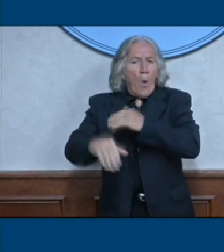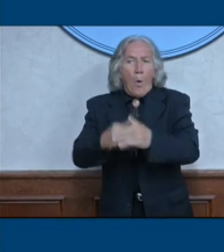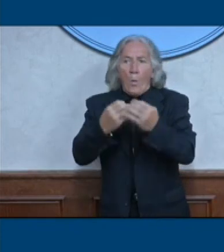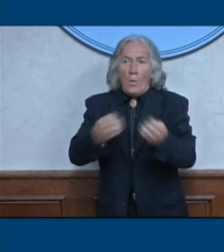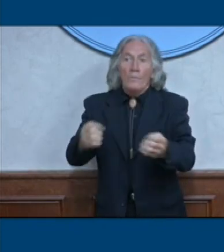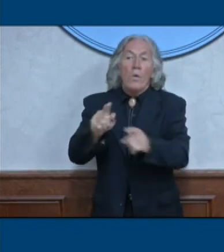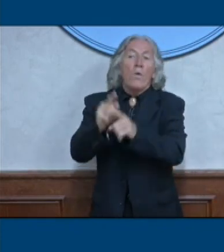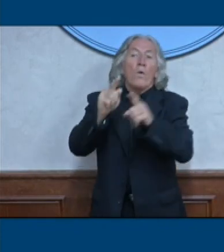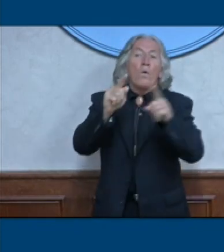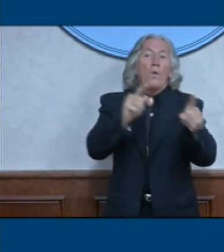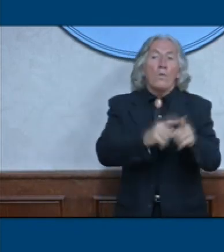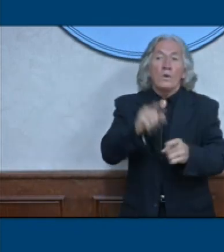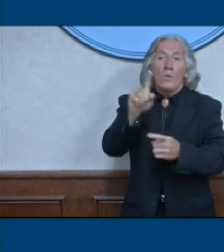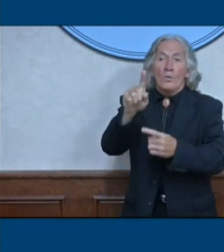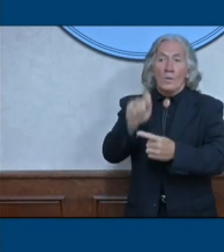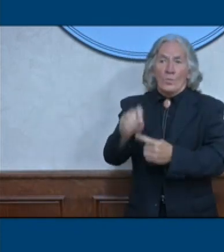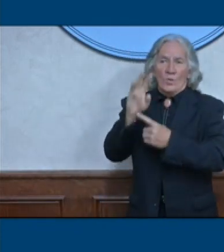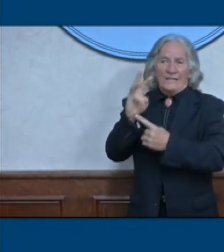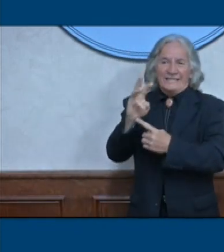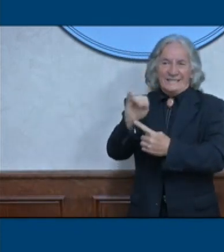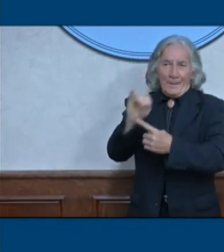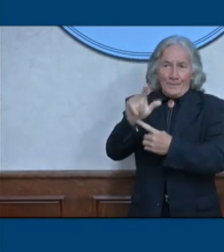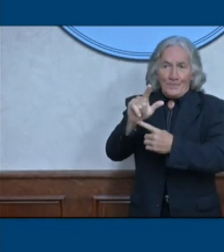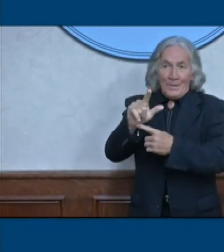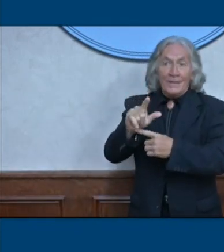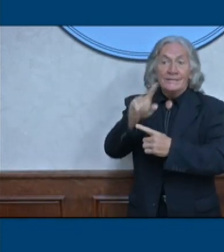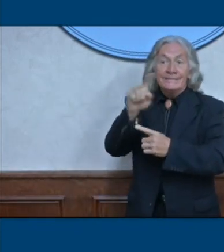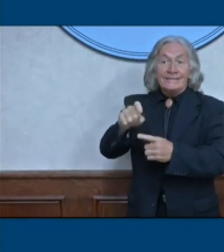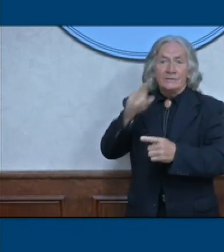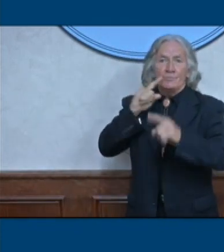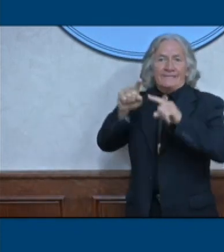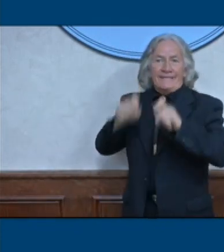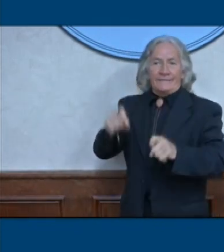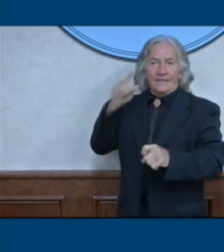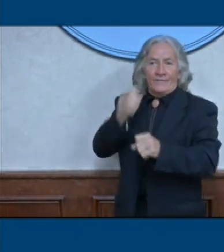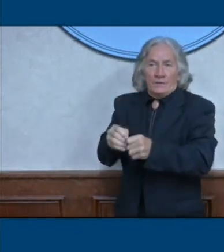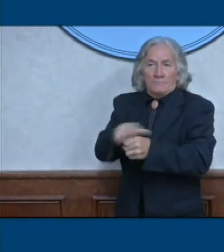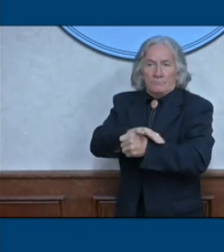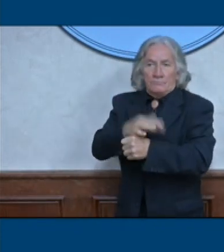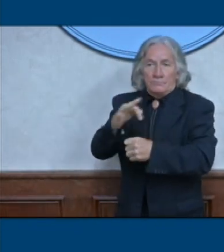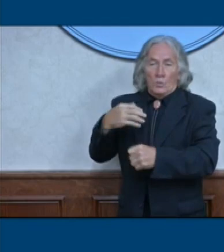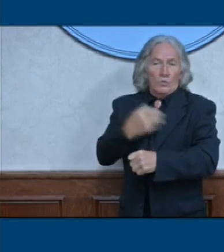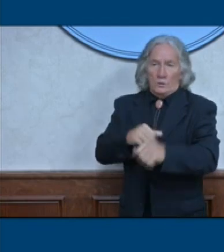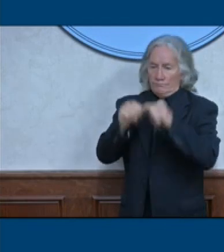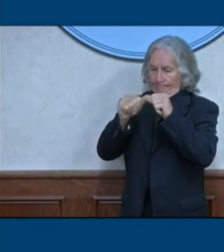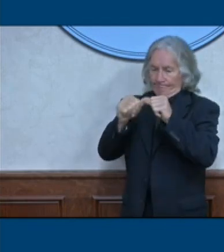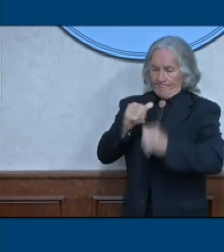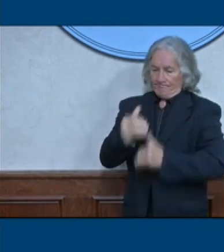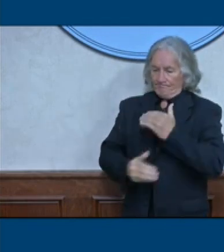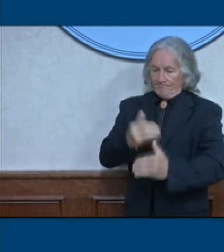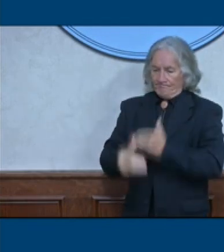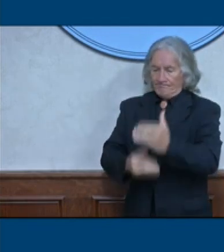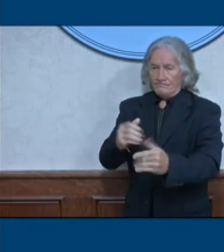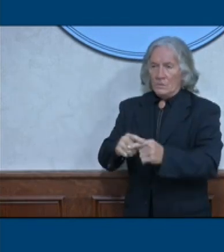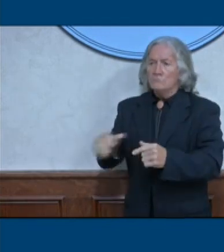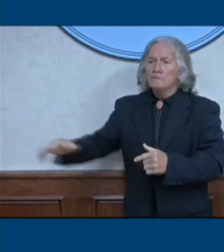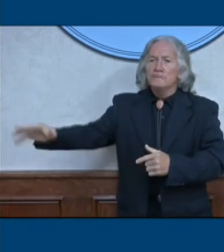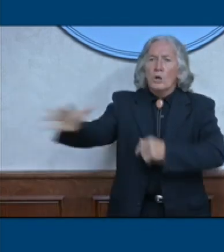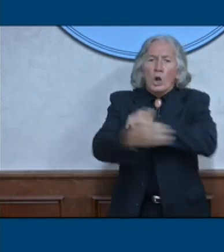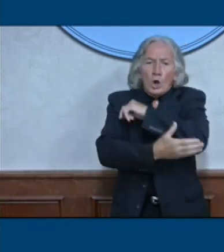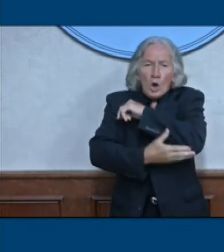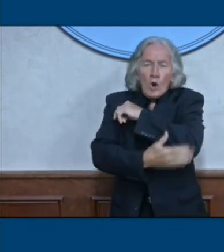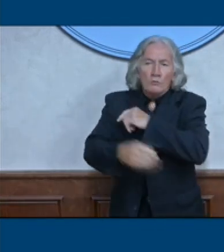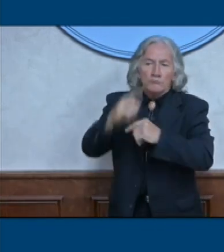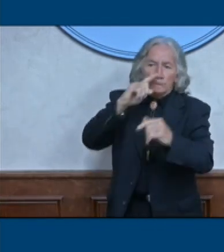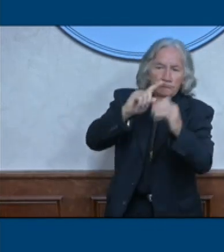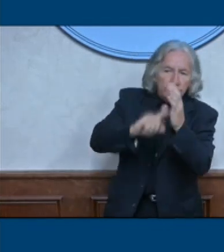rebuilt. Also, over 1.6 million Texans have been tested for COVID-19, and as we continue to move forward working in our urban areas with our local